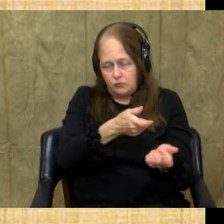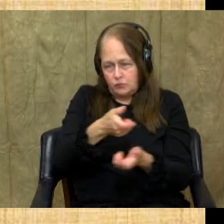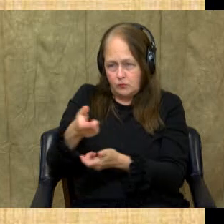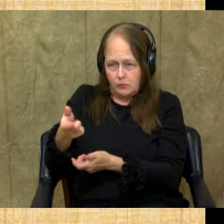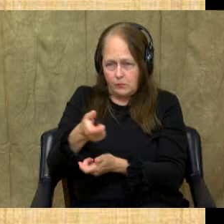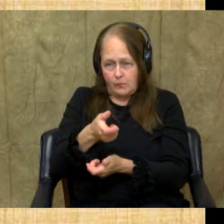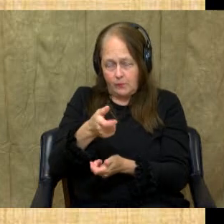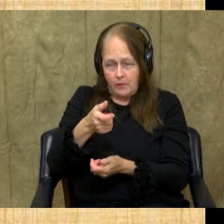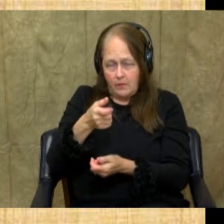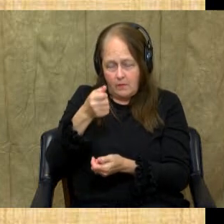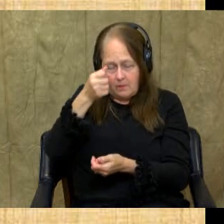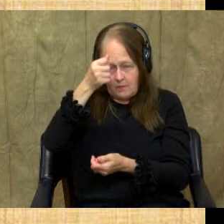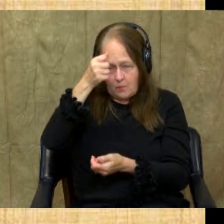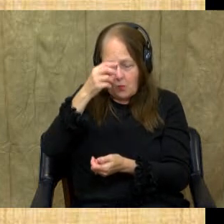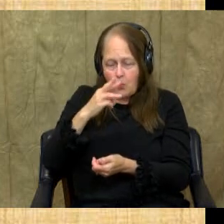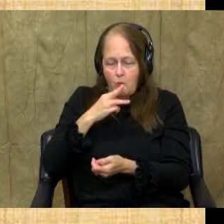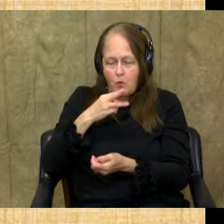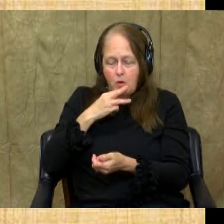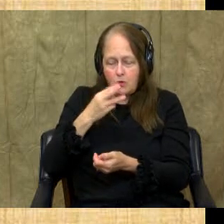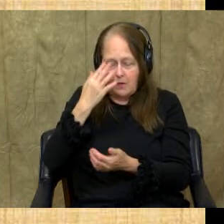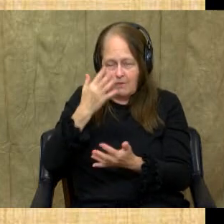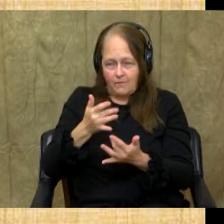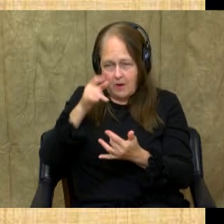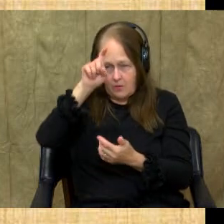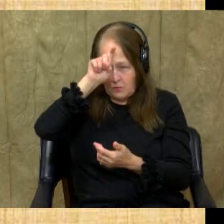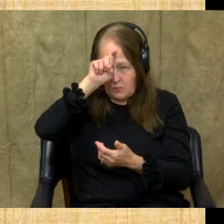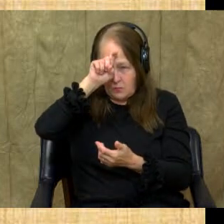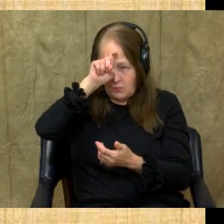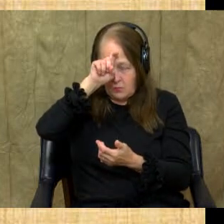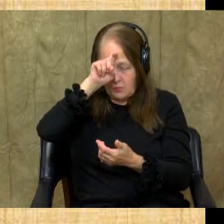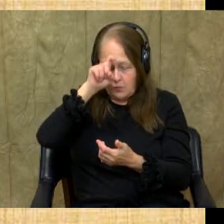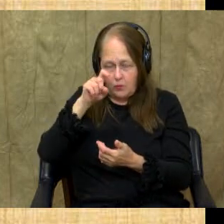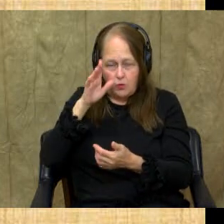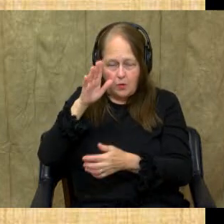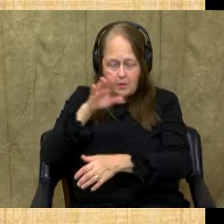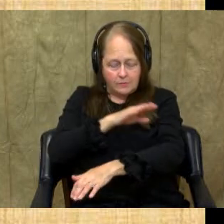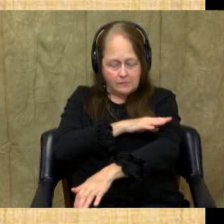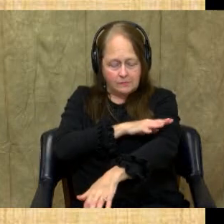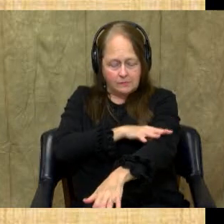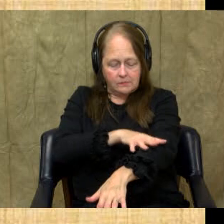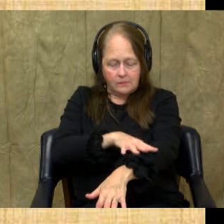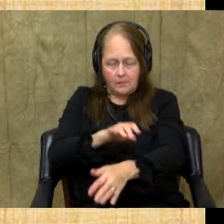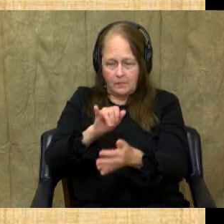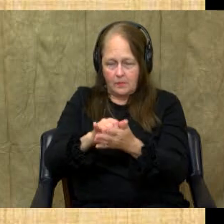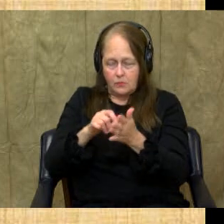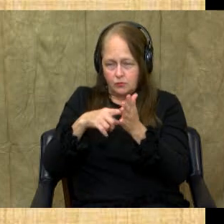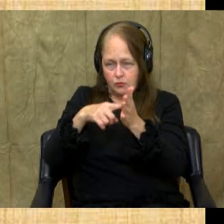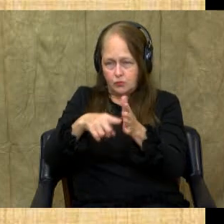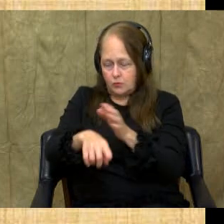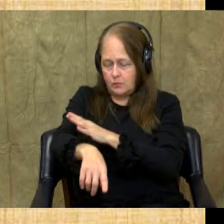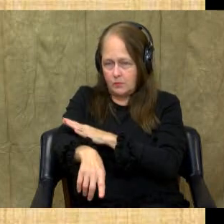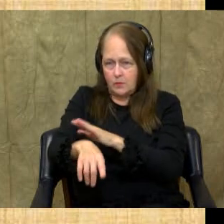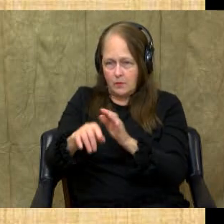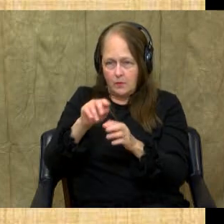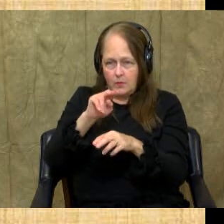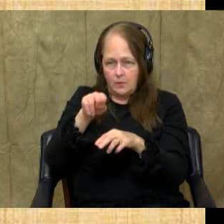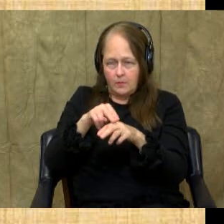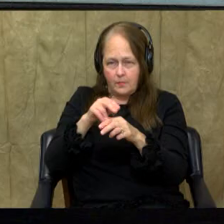Congress of Racial Equality, and SNCC, and they stand for Student Nonviolent Coordinating